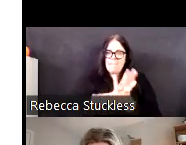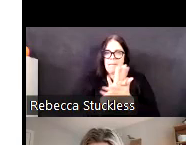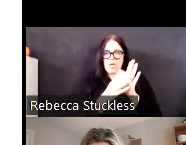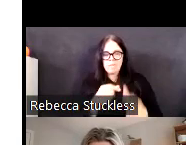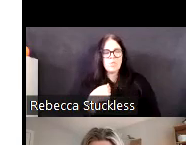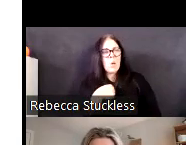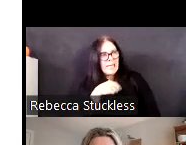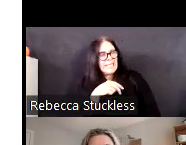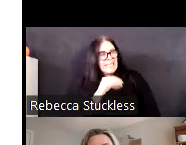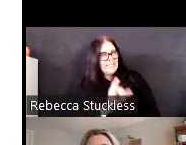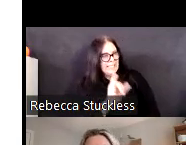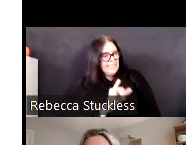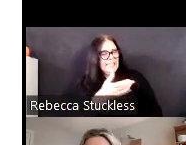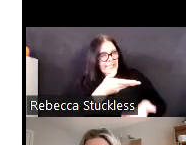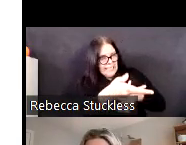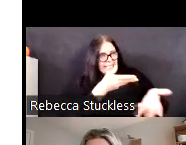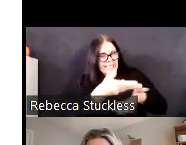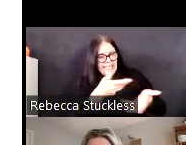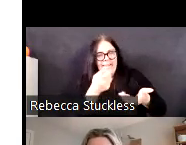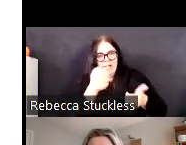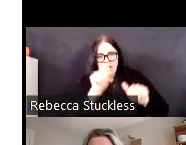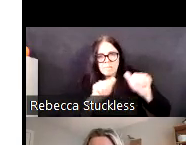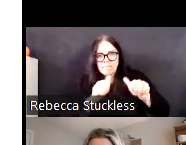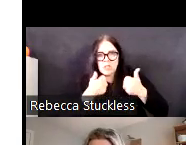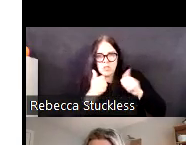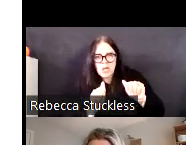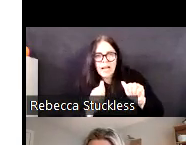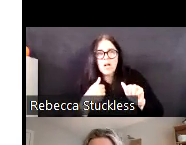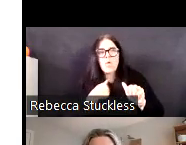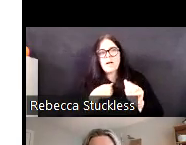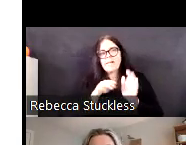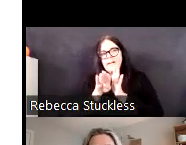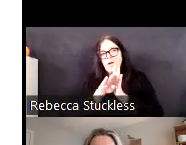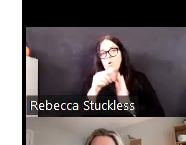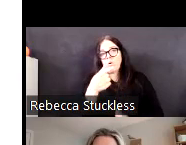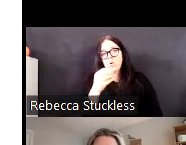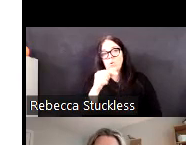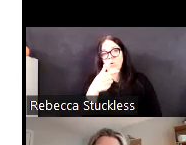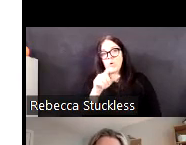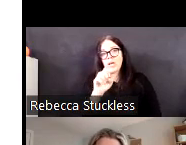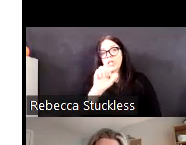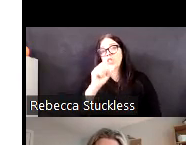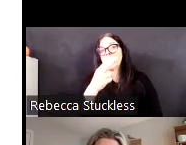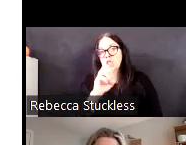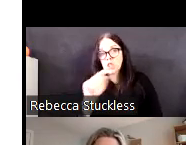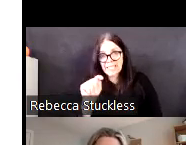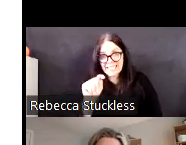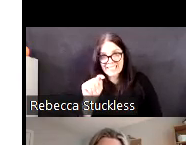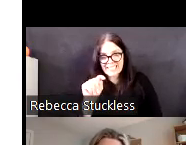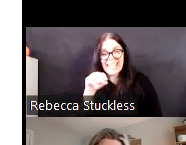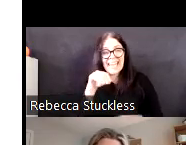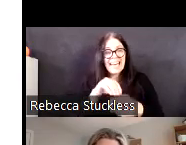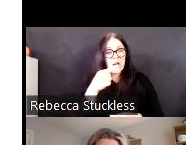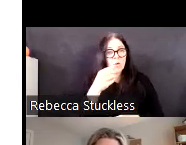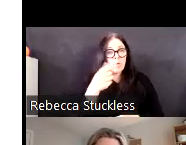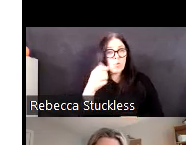kind of experimented here, and we started looking at Google Sheets. And in Google Sheets, you can remove the grid and you can set up